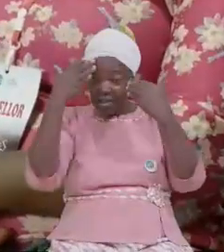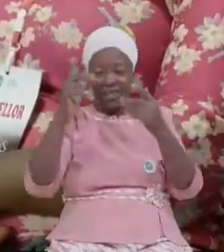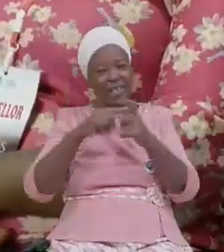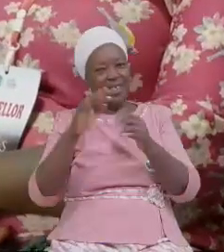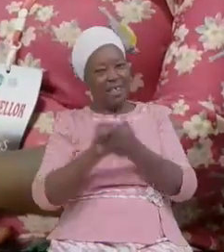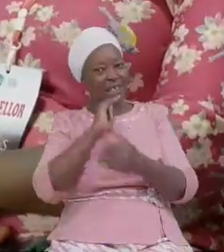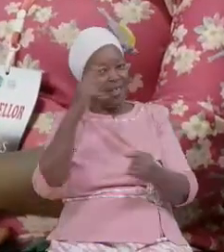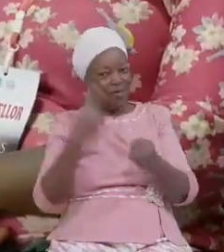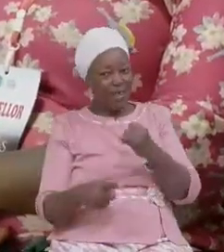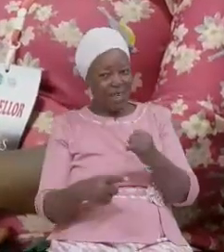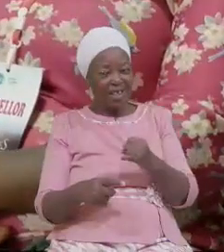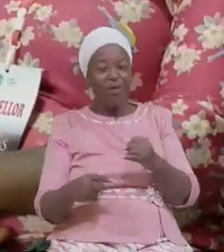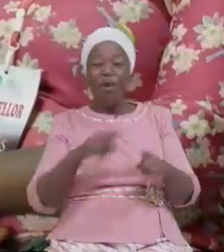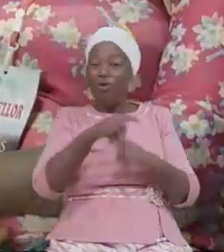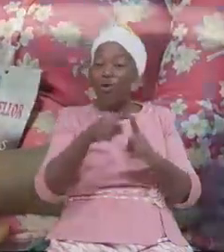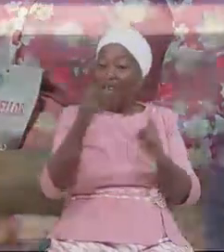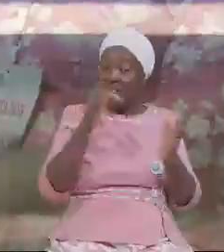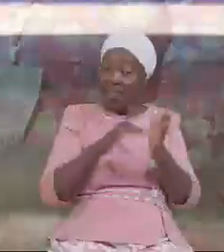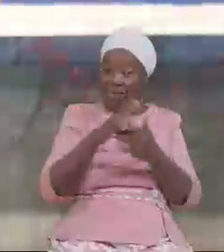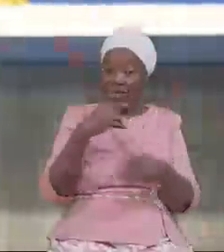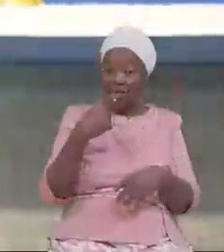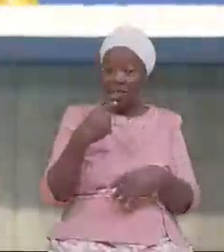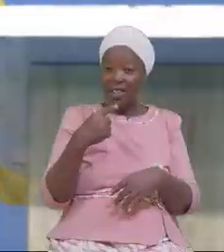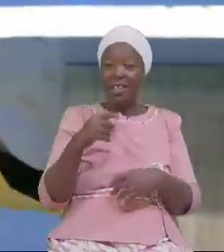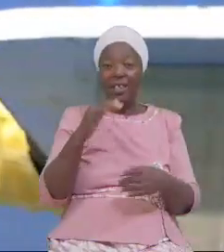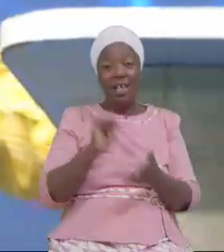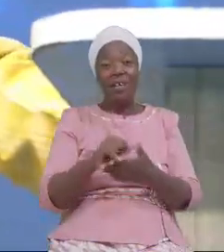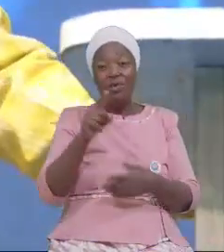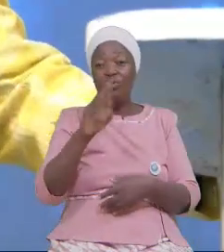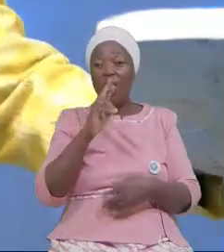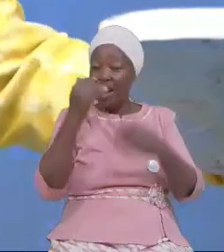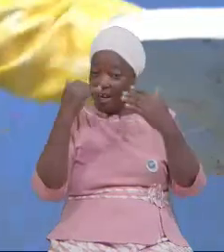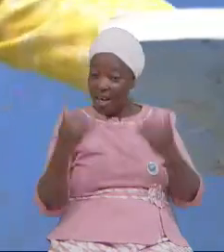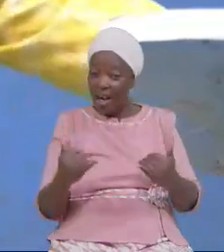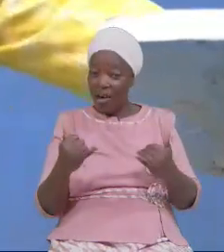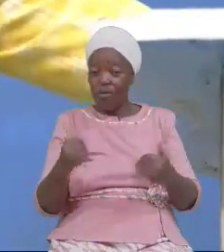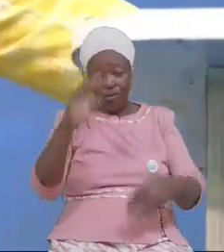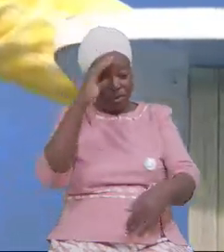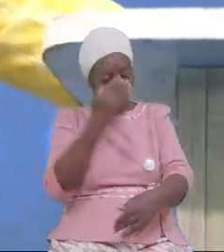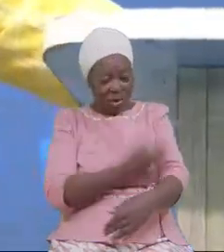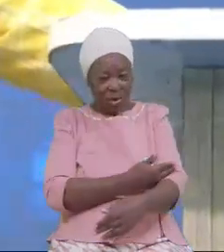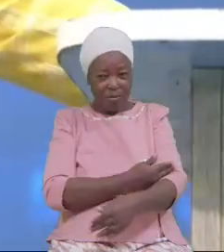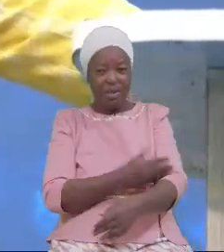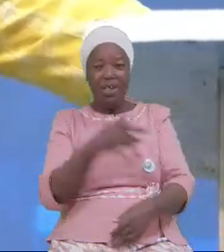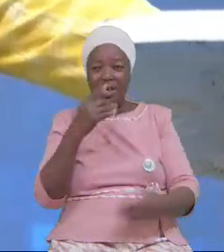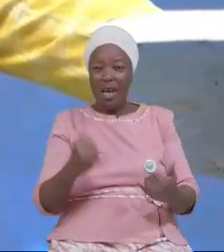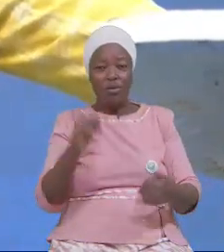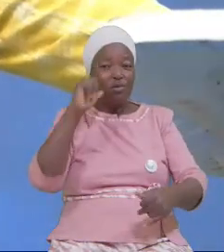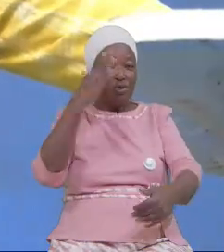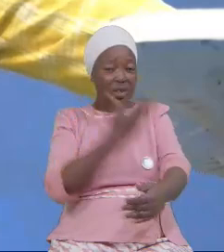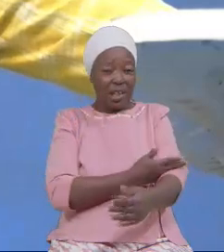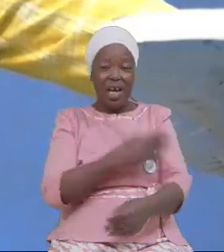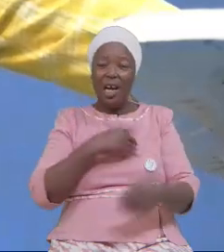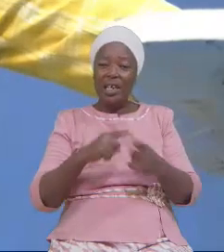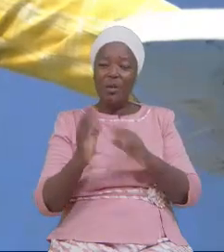When Jesus says, you are now son, you are now daughter, and he will prepare a place for